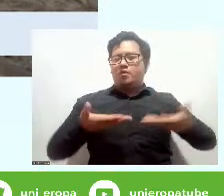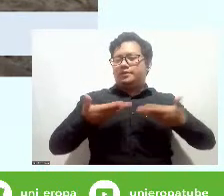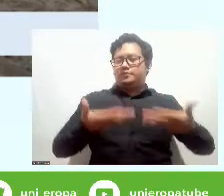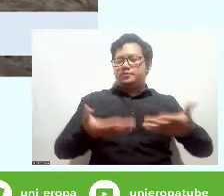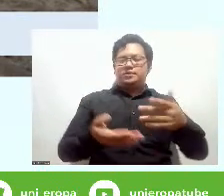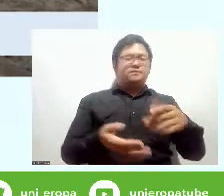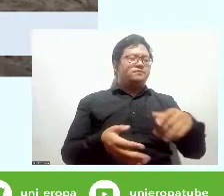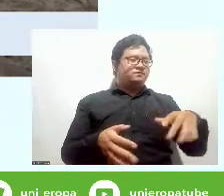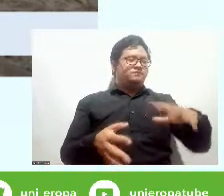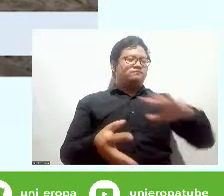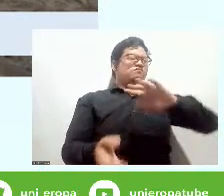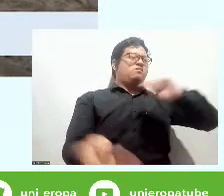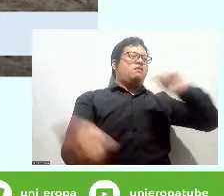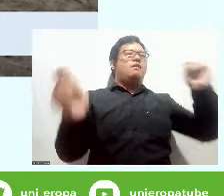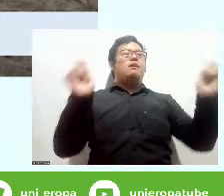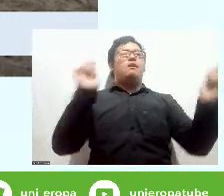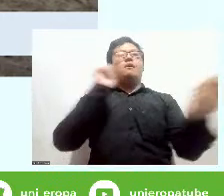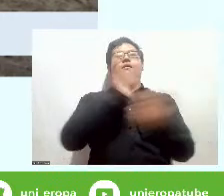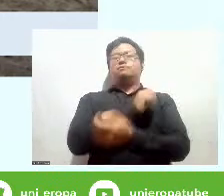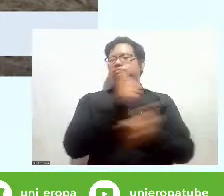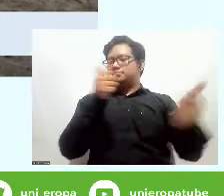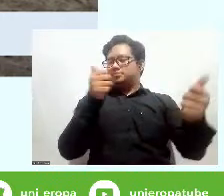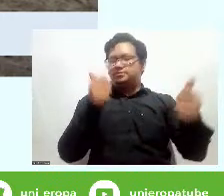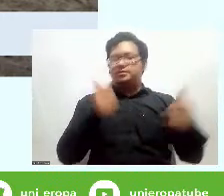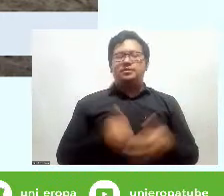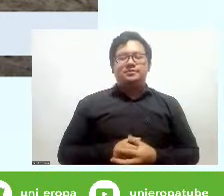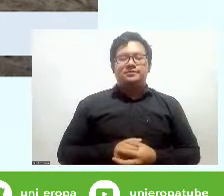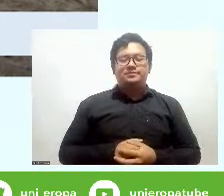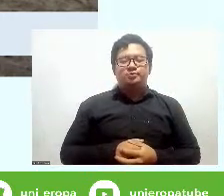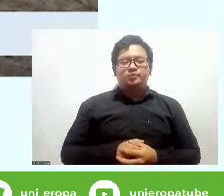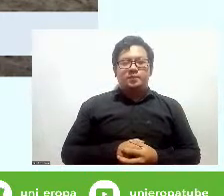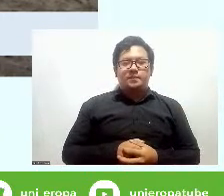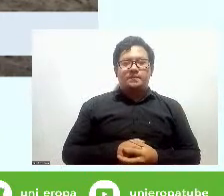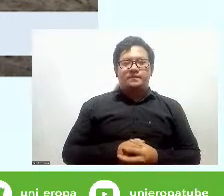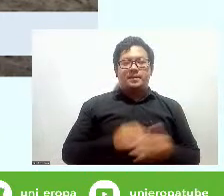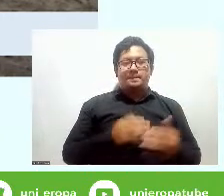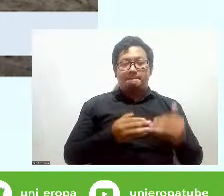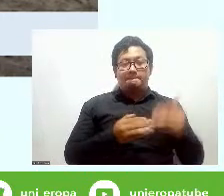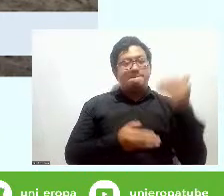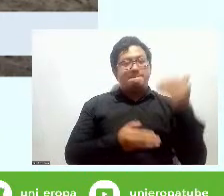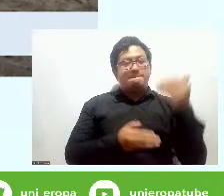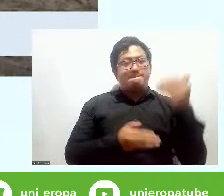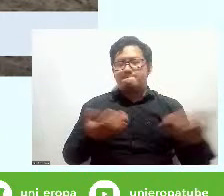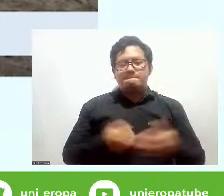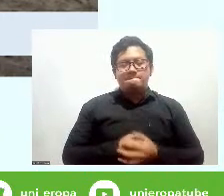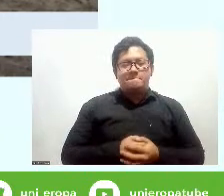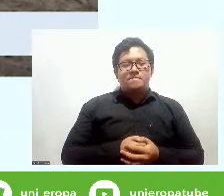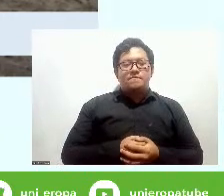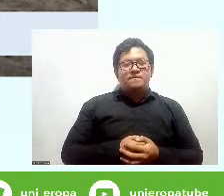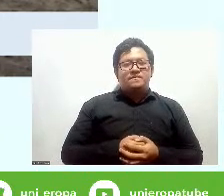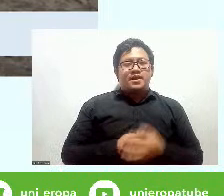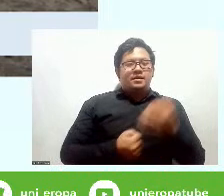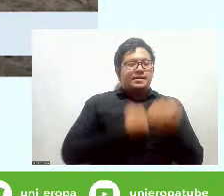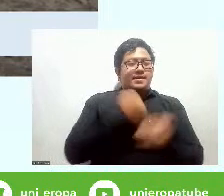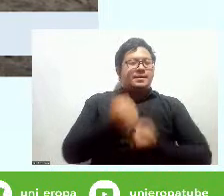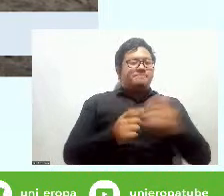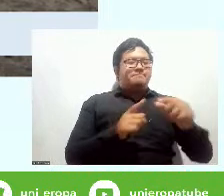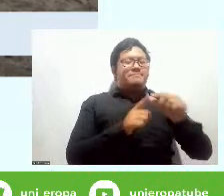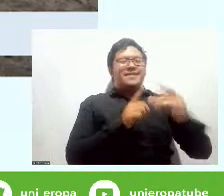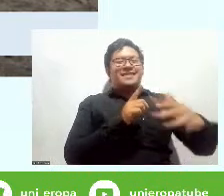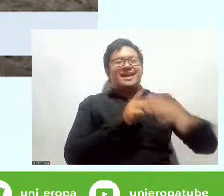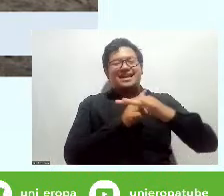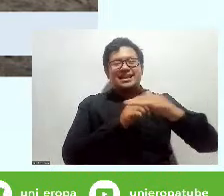Hai Bigland objects sampai gadis marry.me.now iwill proyek yulastoro